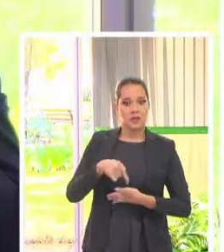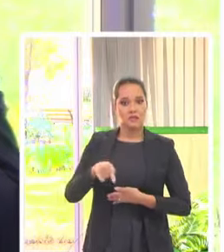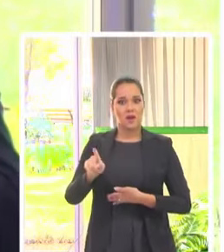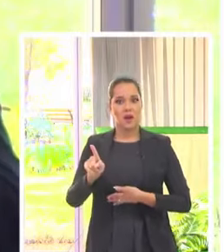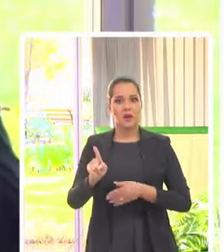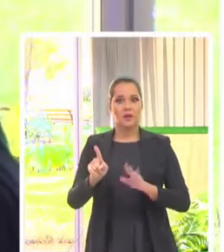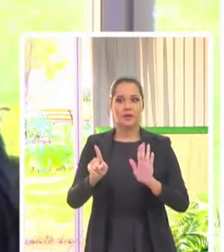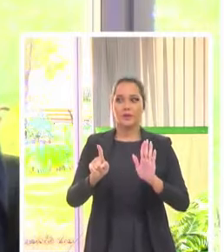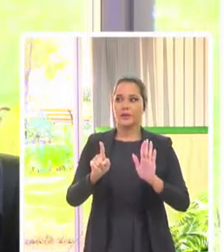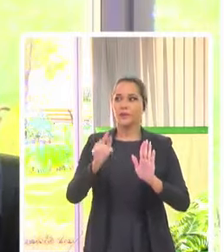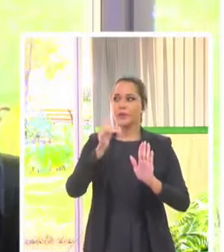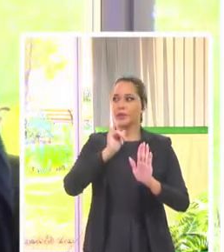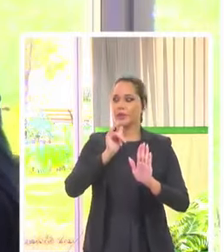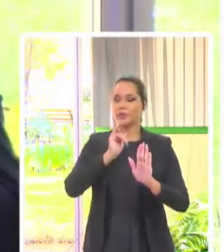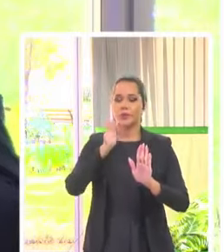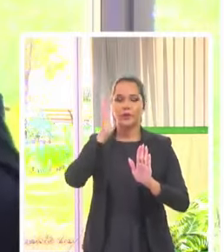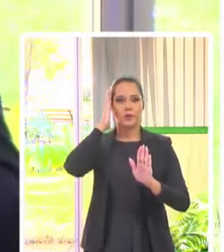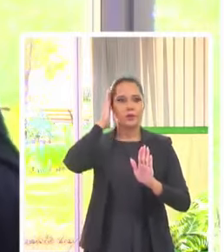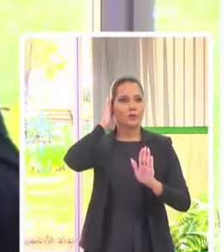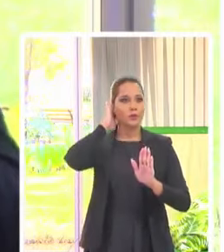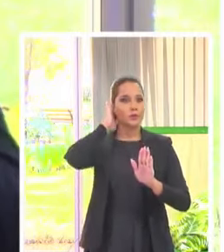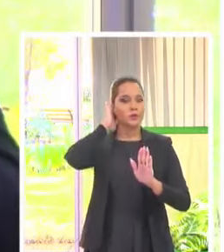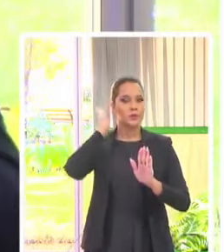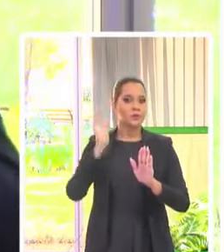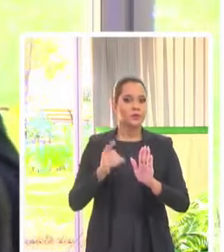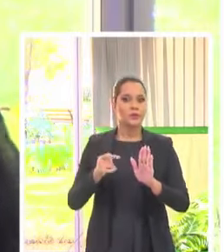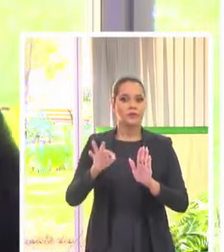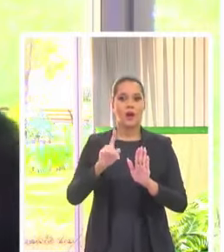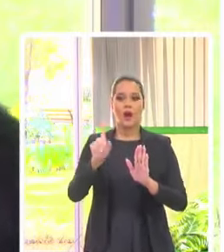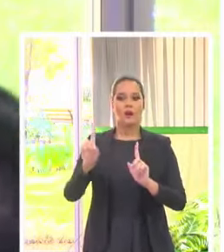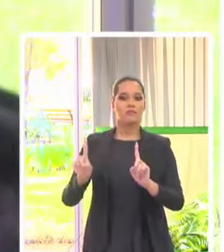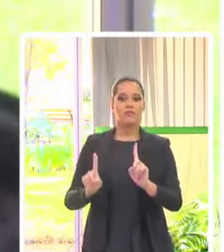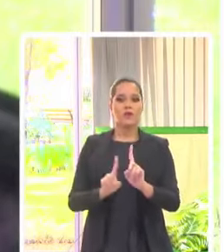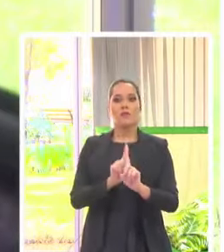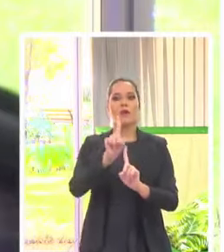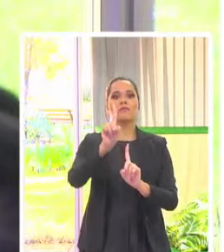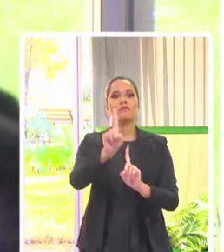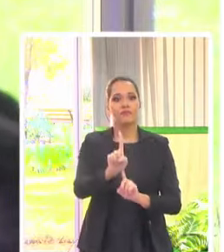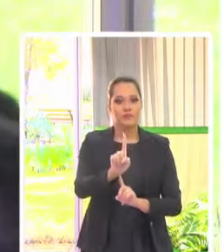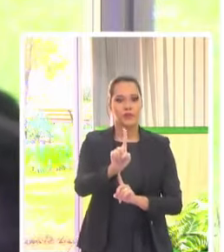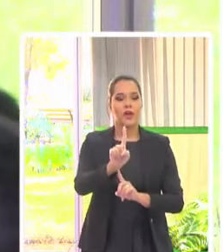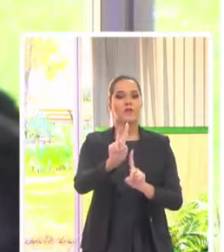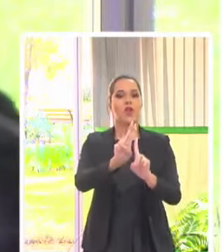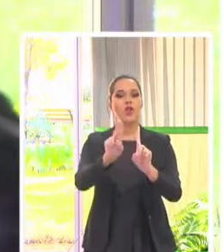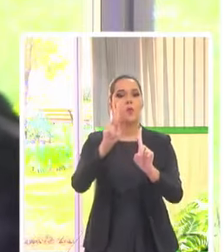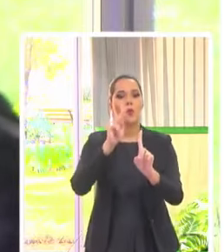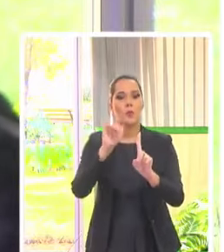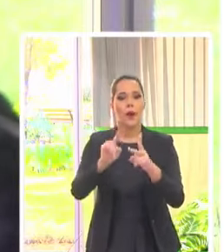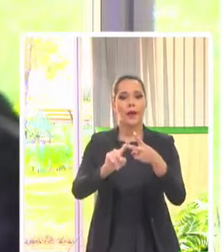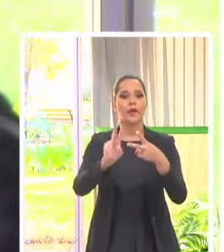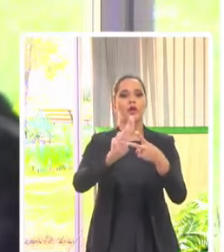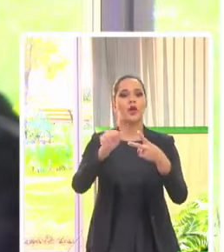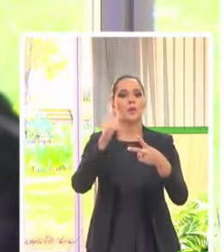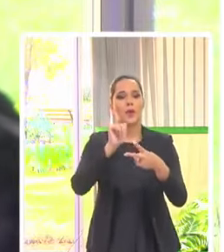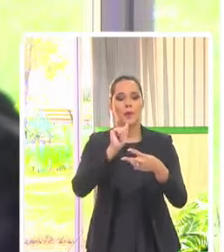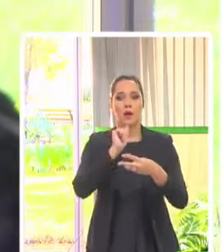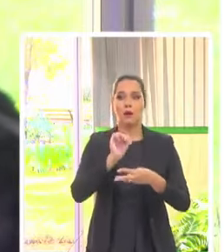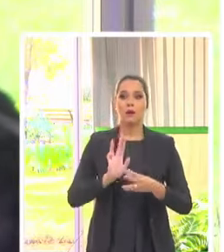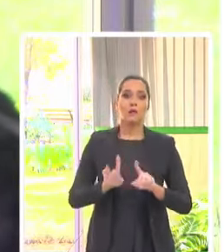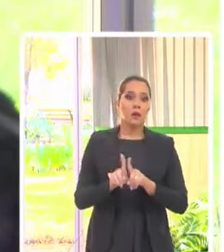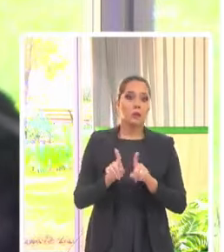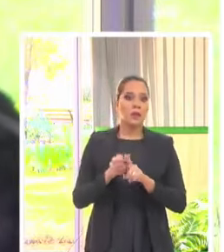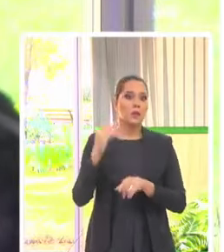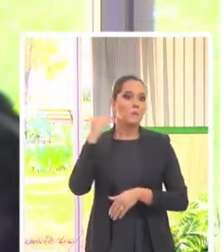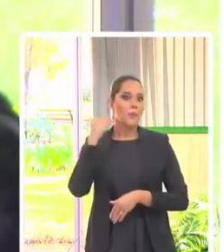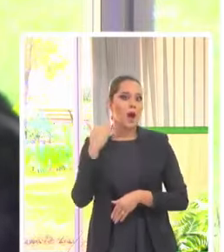notary, you say that your father's name, your mother's name. Then there is a way of bank. If you had a bank account, you could use